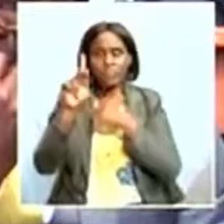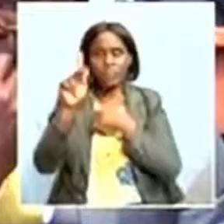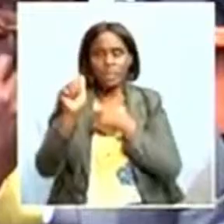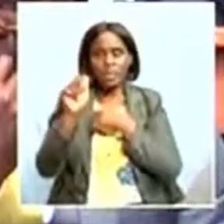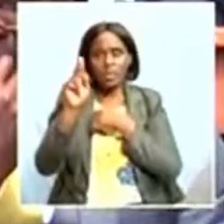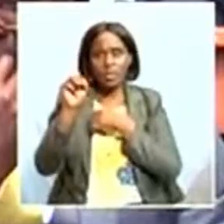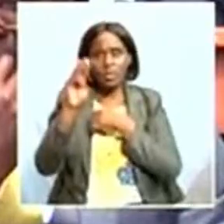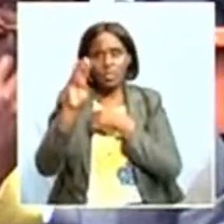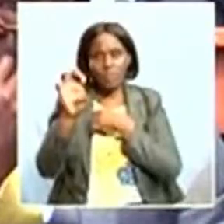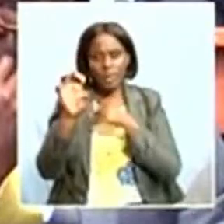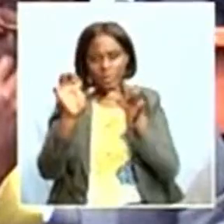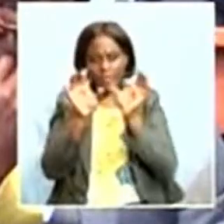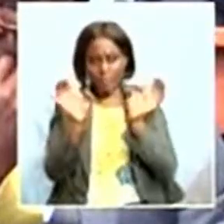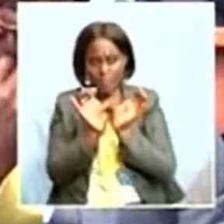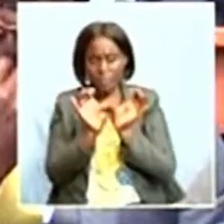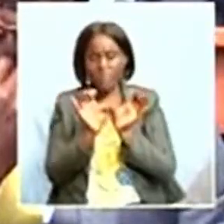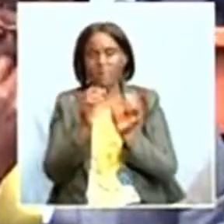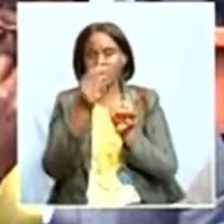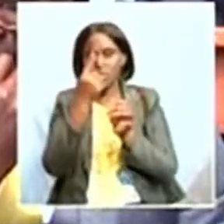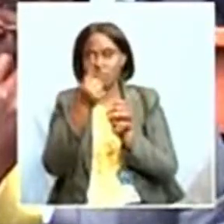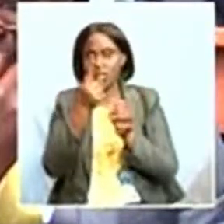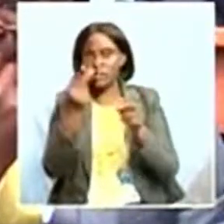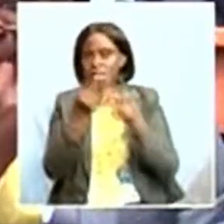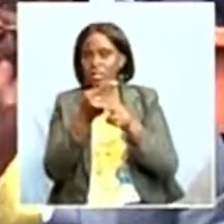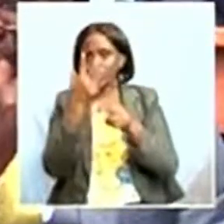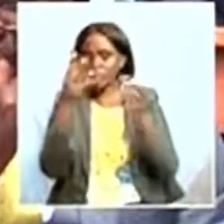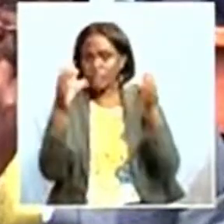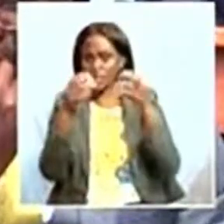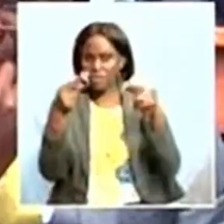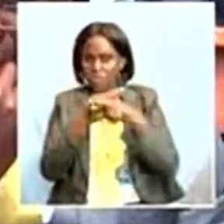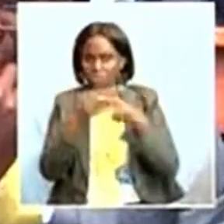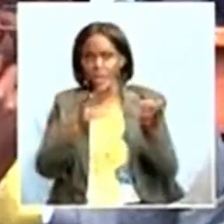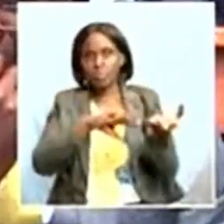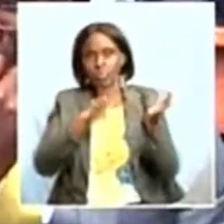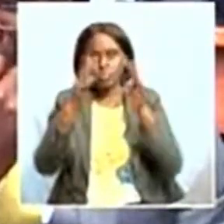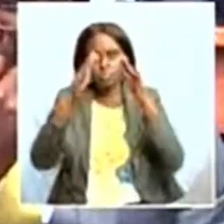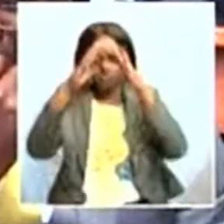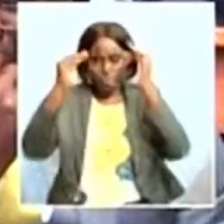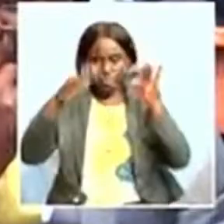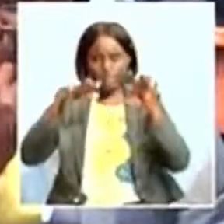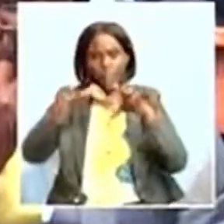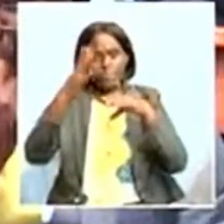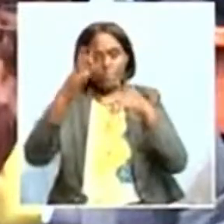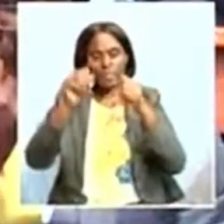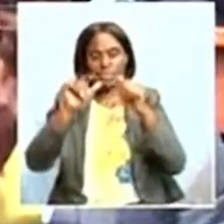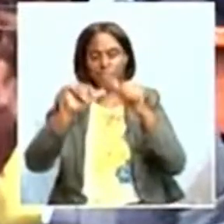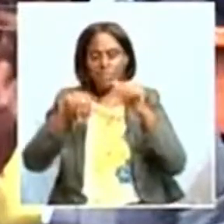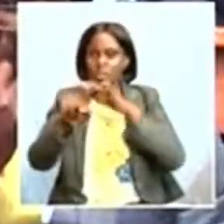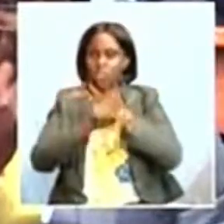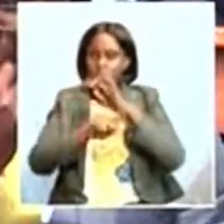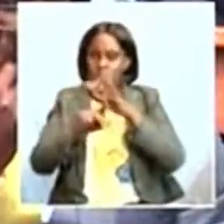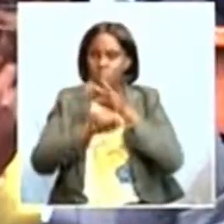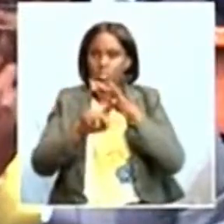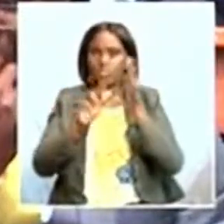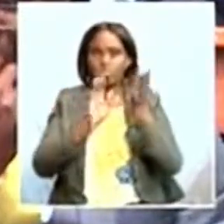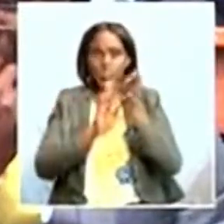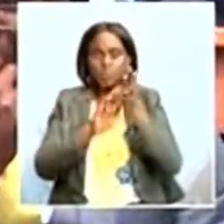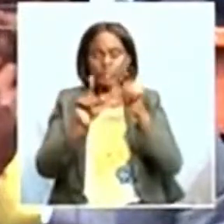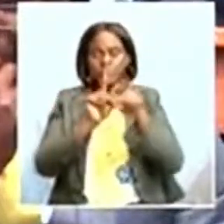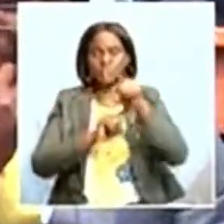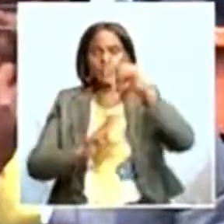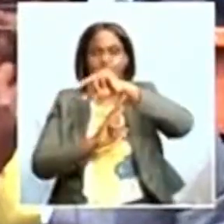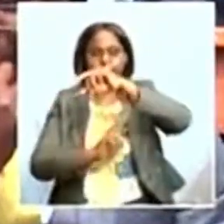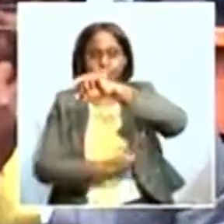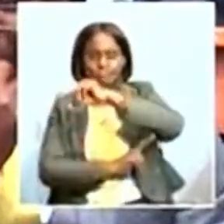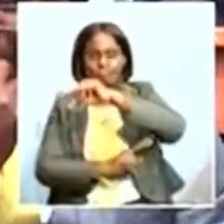constituency, 1x3 classroom block blown off, roof blown off, Wankala Primary School, a bridge,